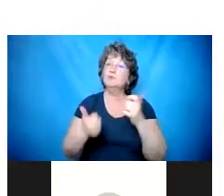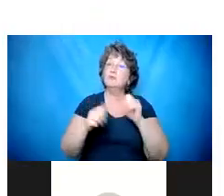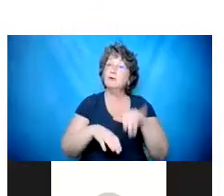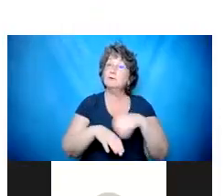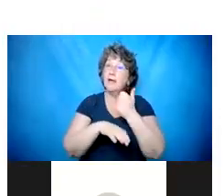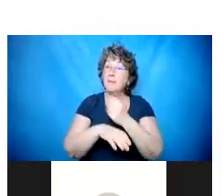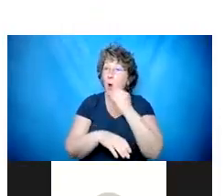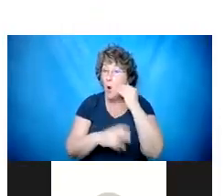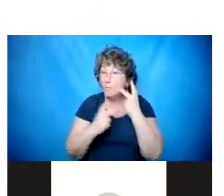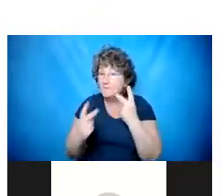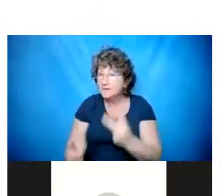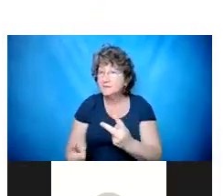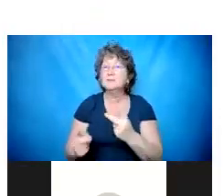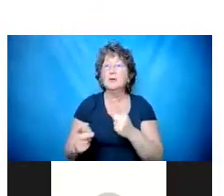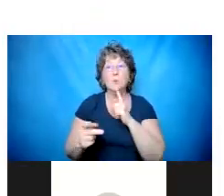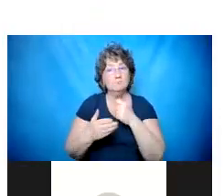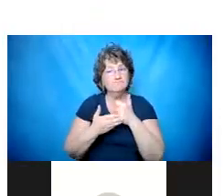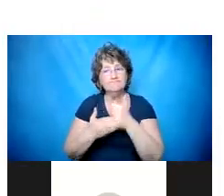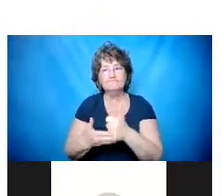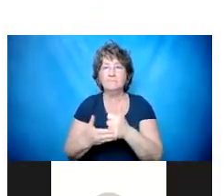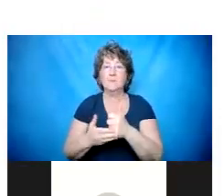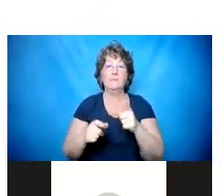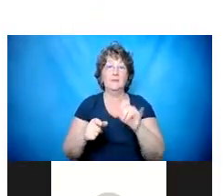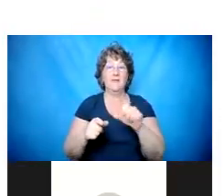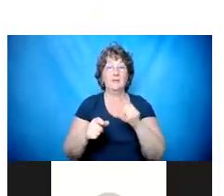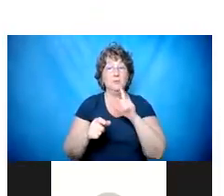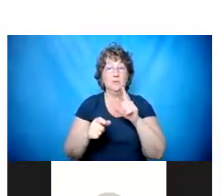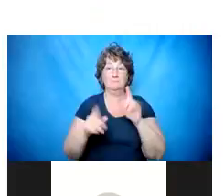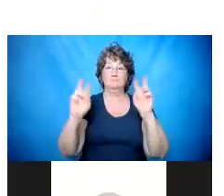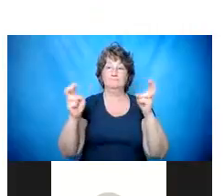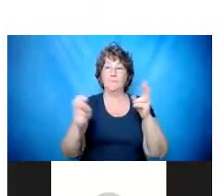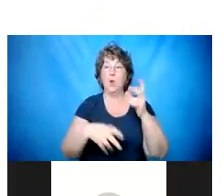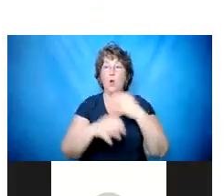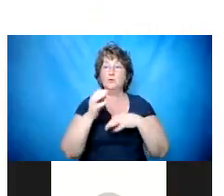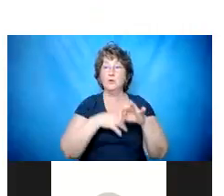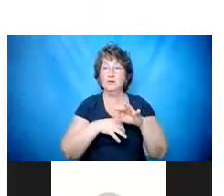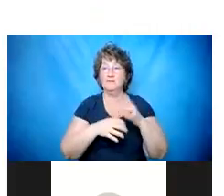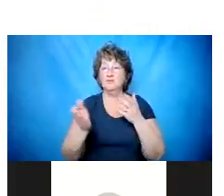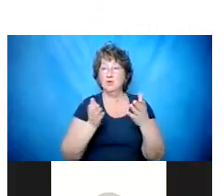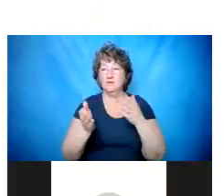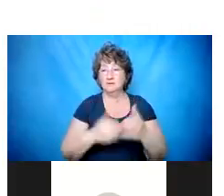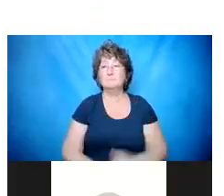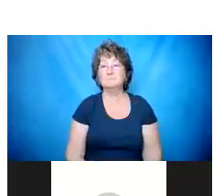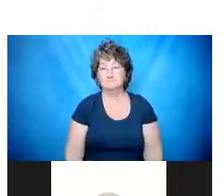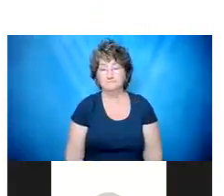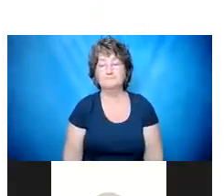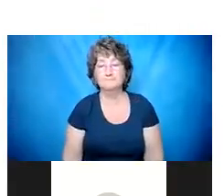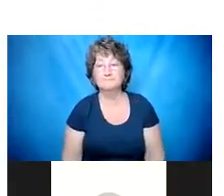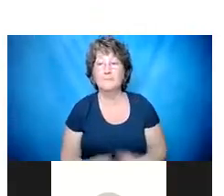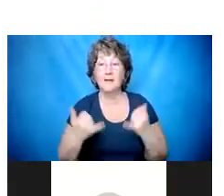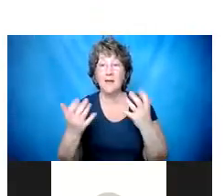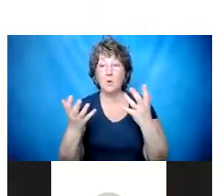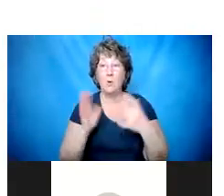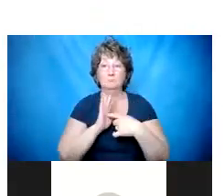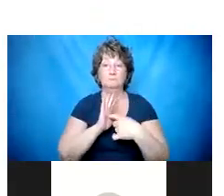And all of these can be offered under alternative services. Now I'd like to share an example of a conference